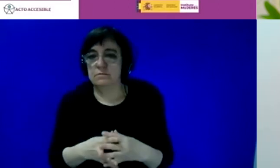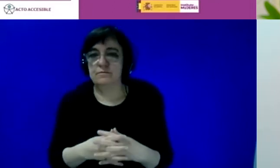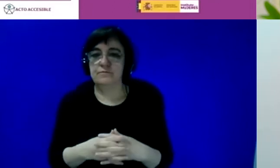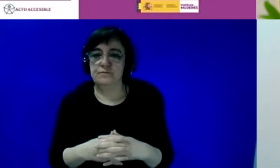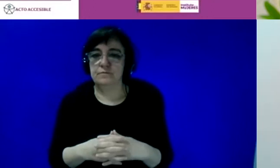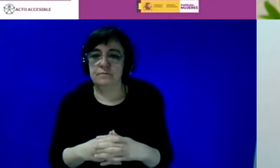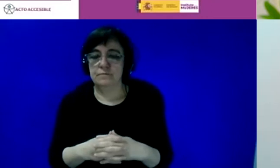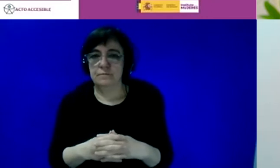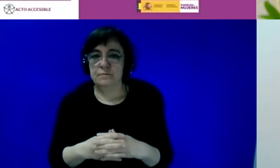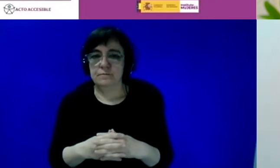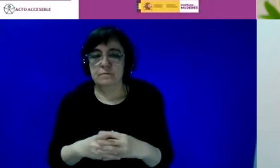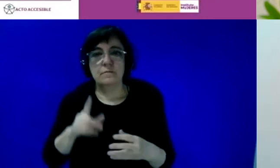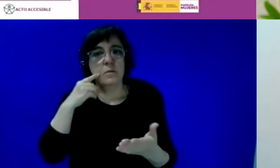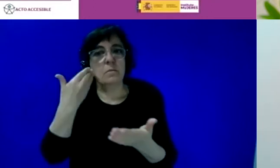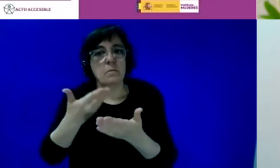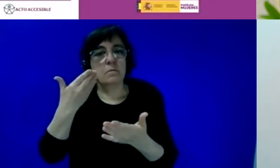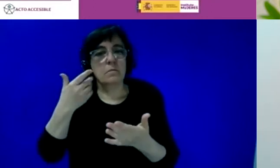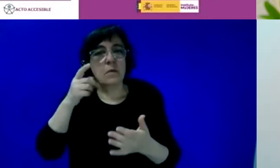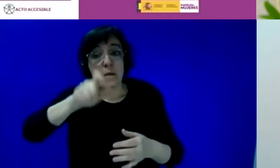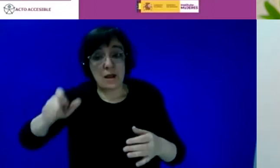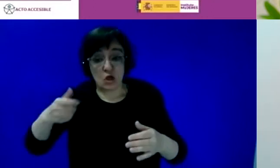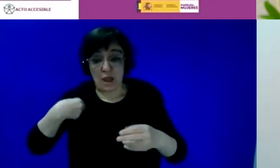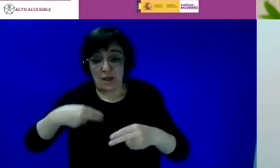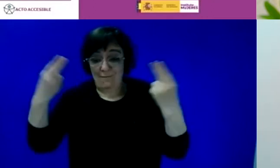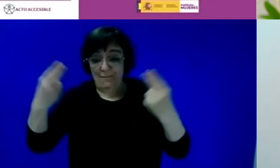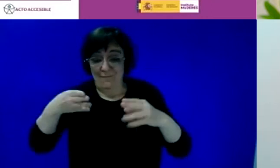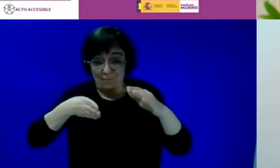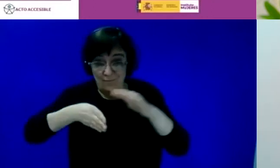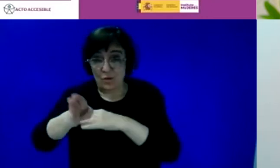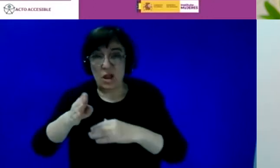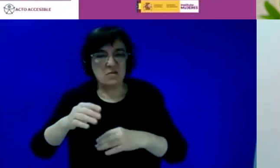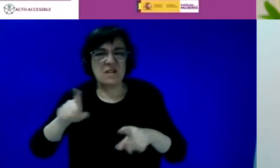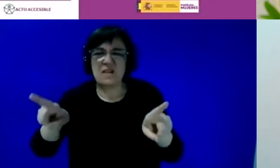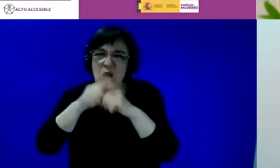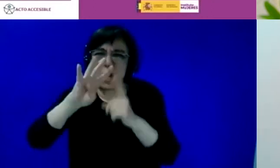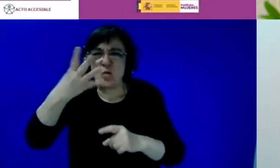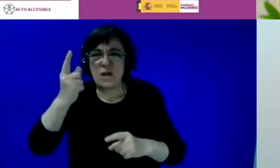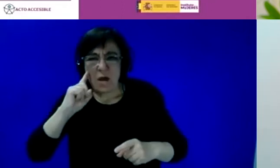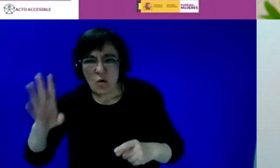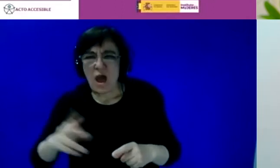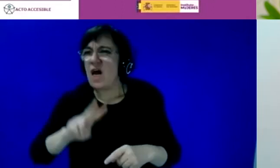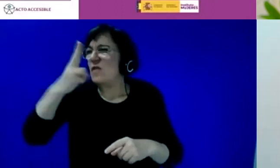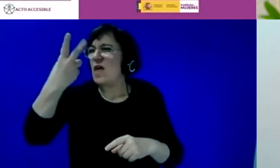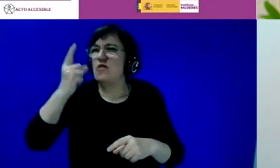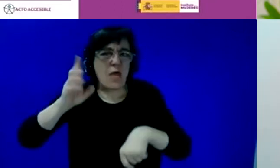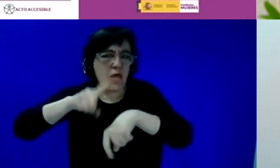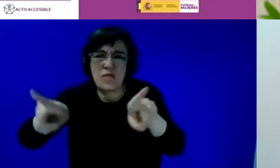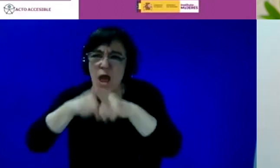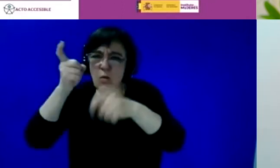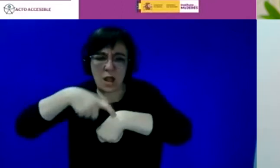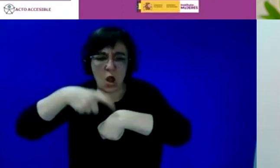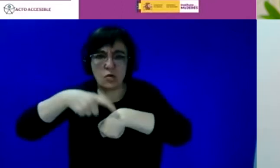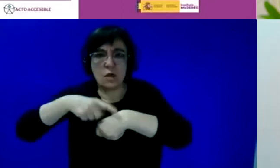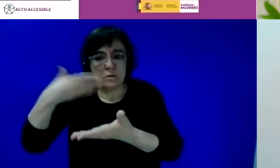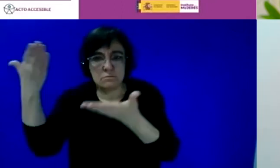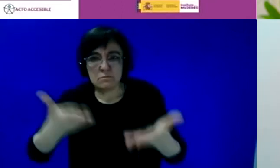that do come through the border, even at 2 a.m., at 4 a.m., do get some kind of support. Because, and I have to